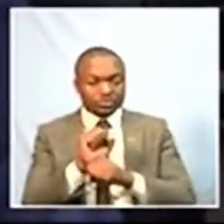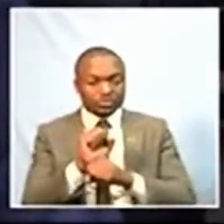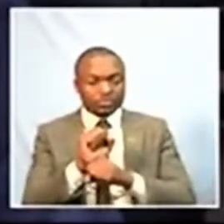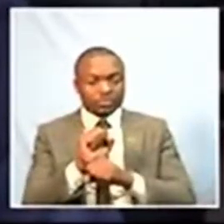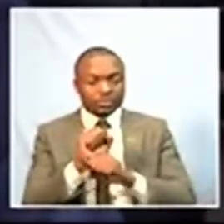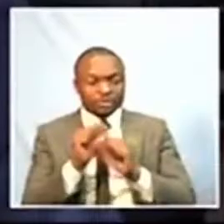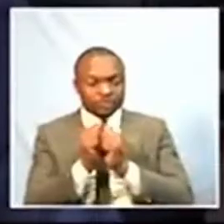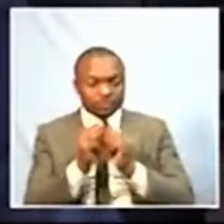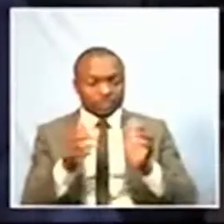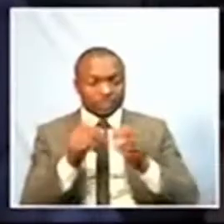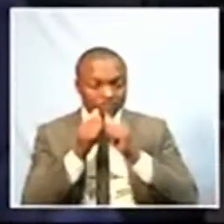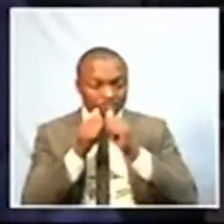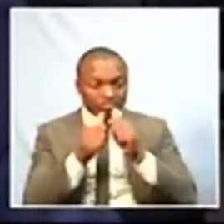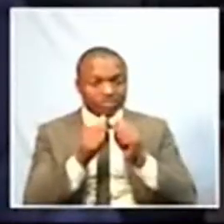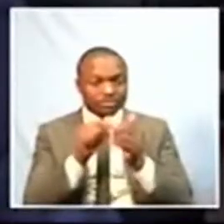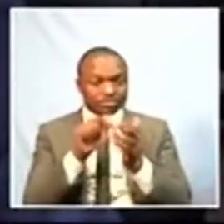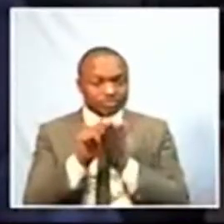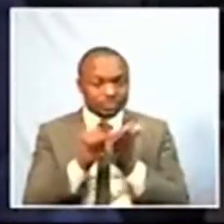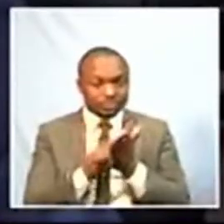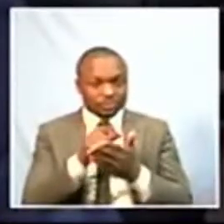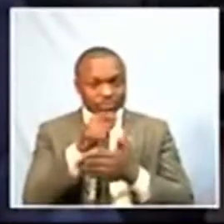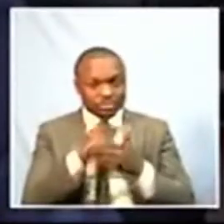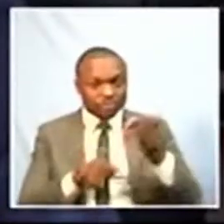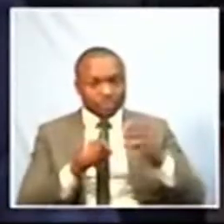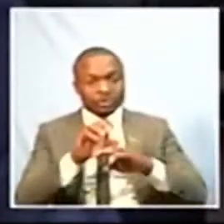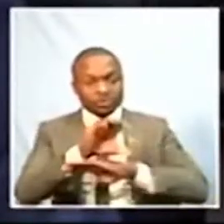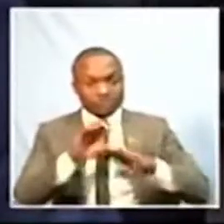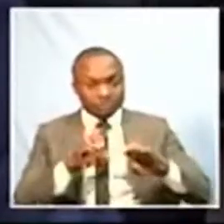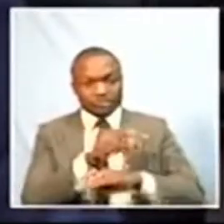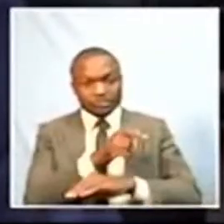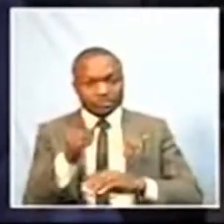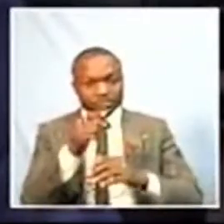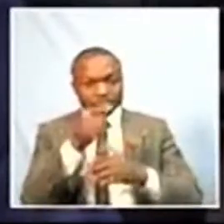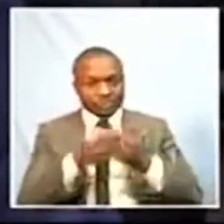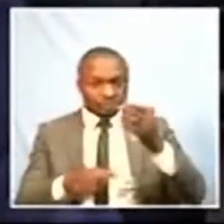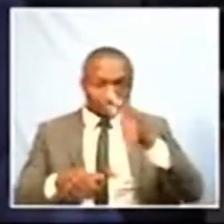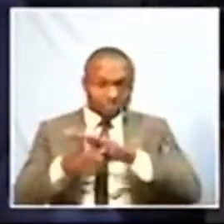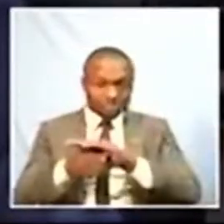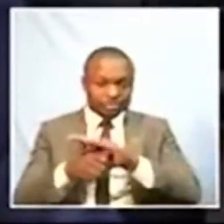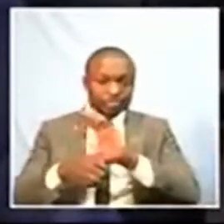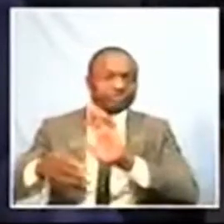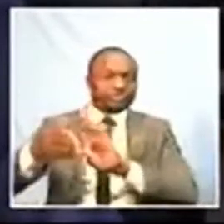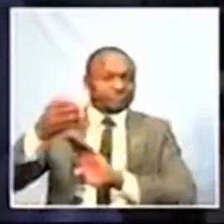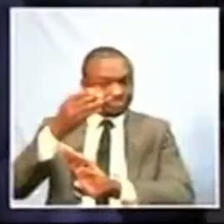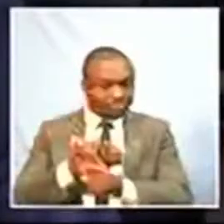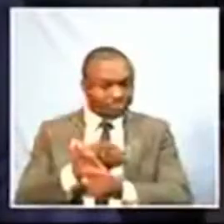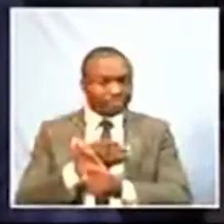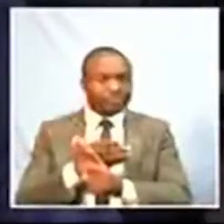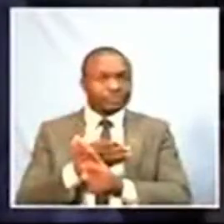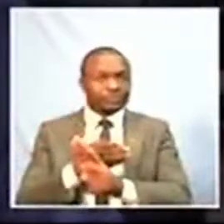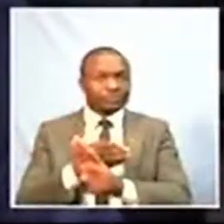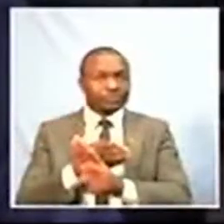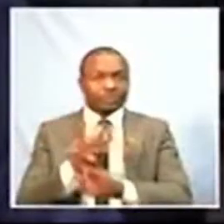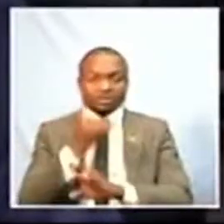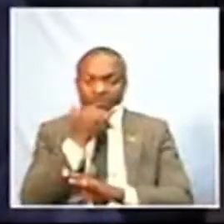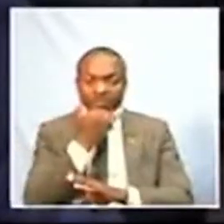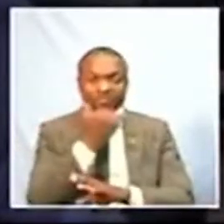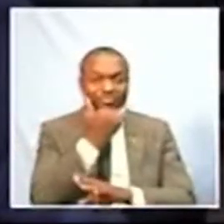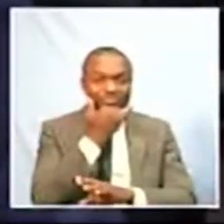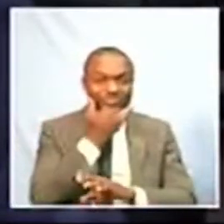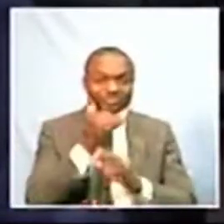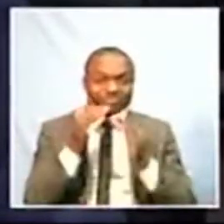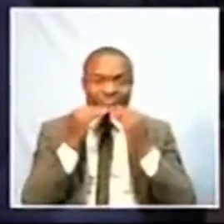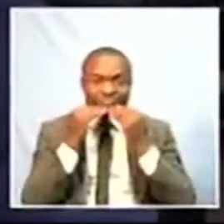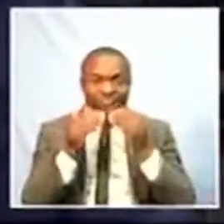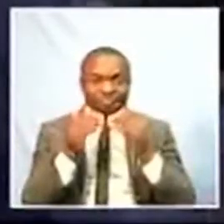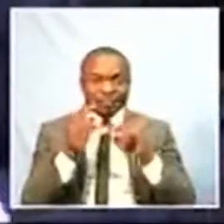law? What pushes you, or what do you hide behind irregularities? Thank